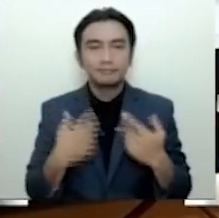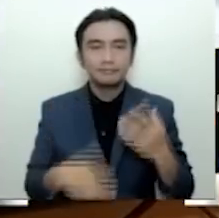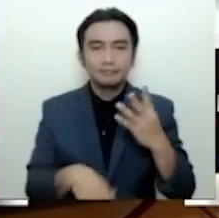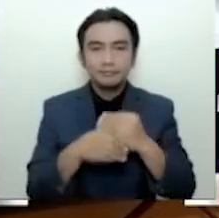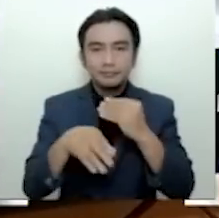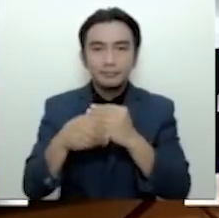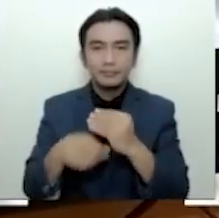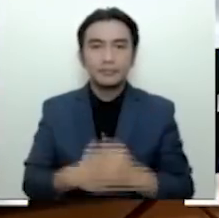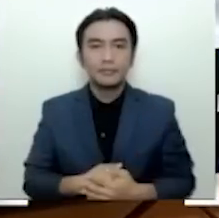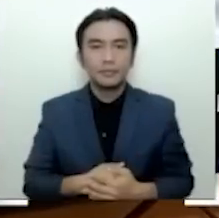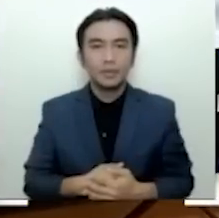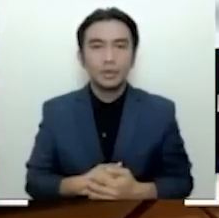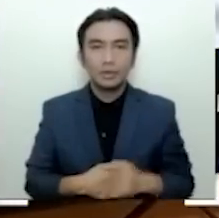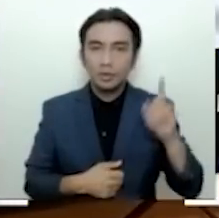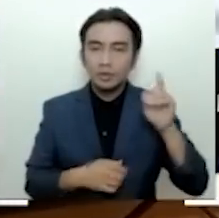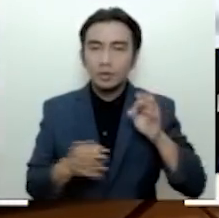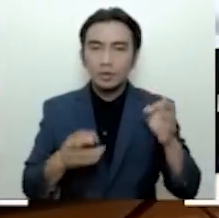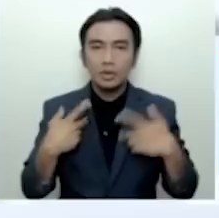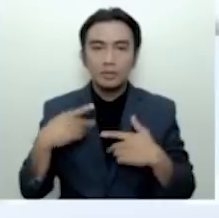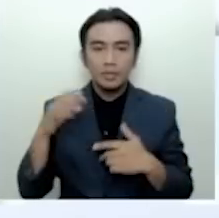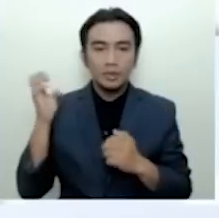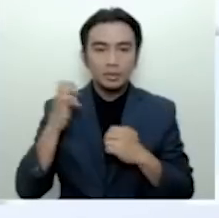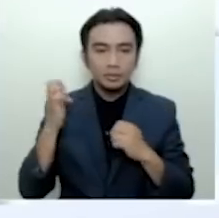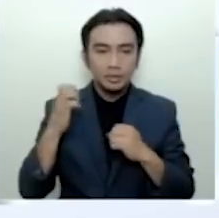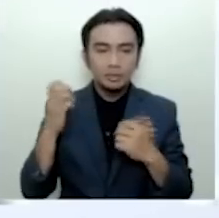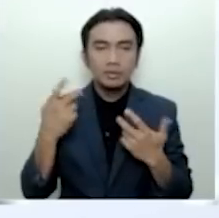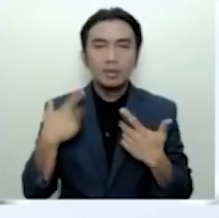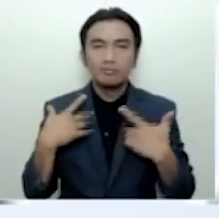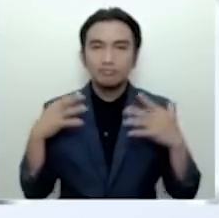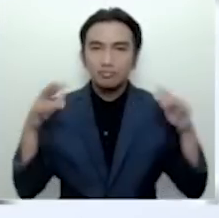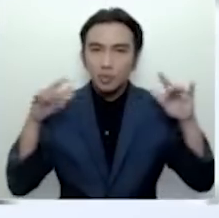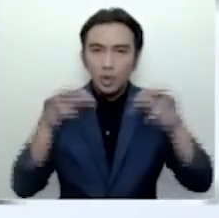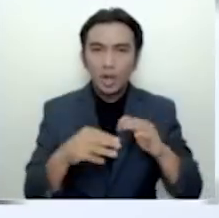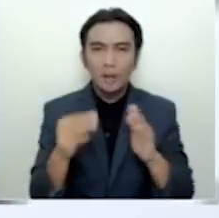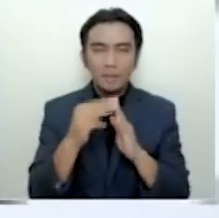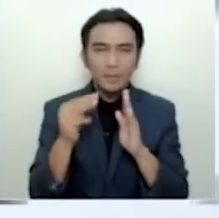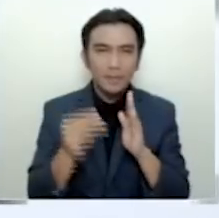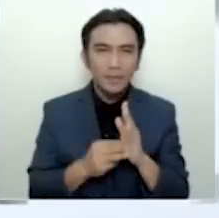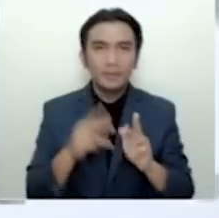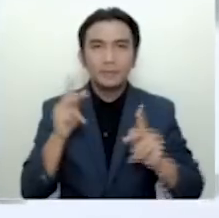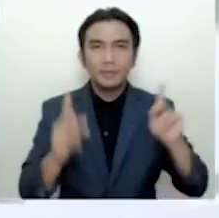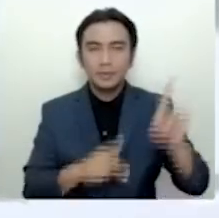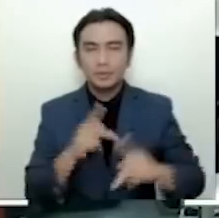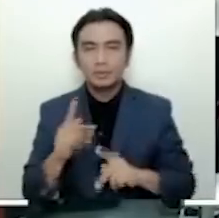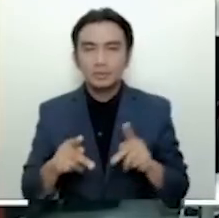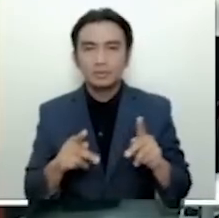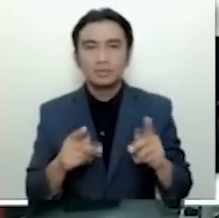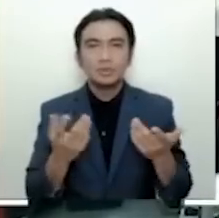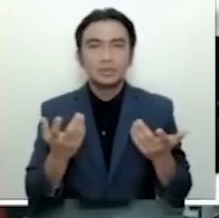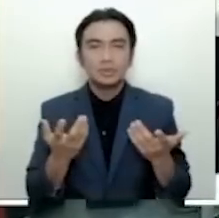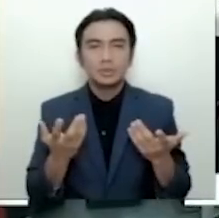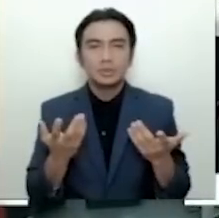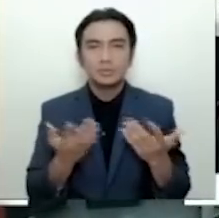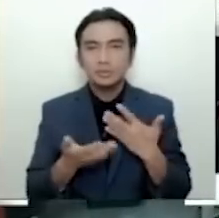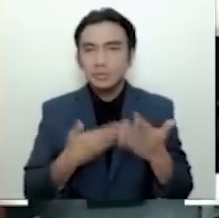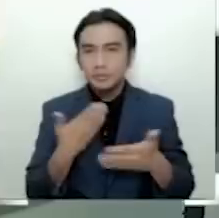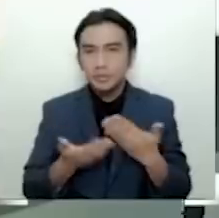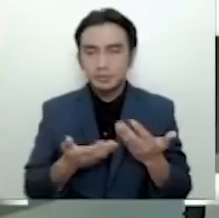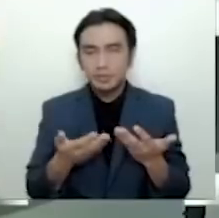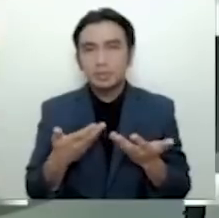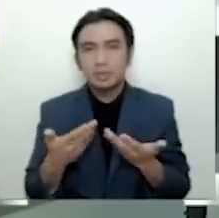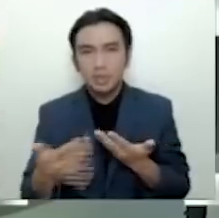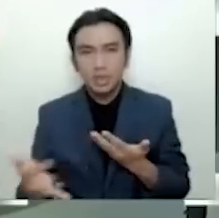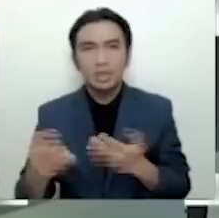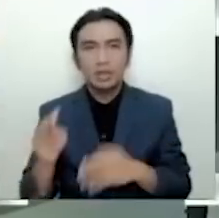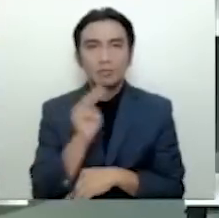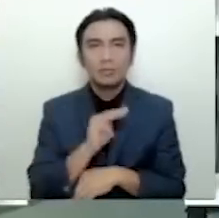1.2 million passengers that will use our terminals. We're already expecting the surge and it will go until next Monday because, you know, we have a